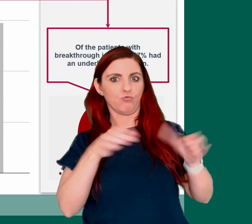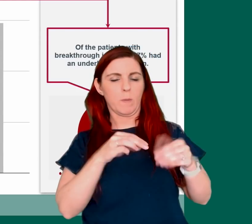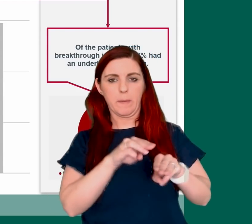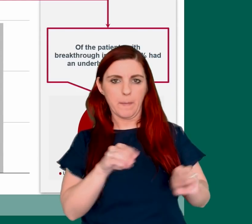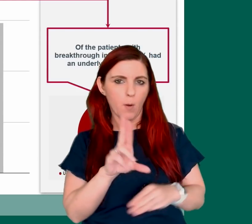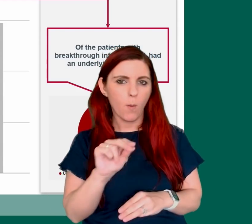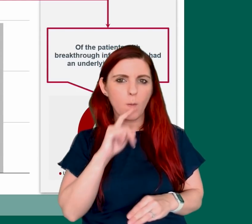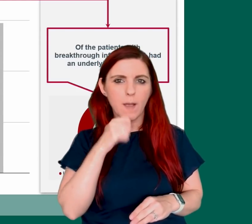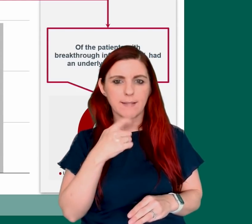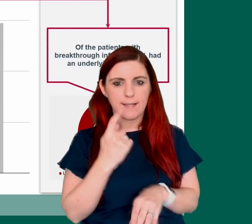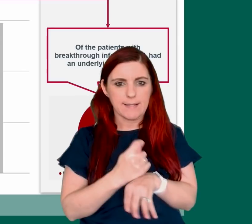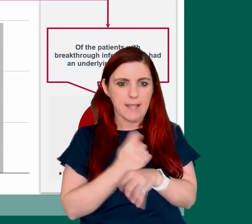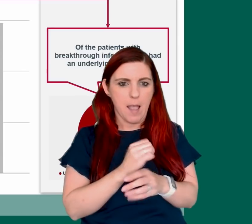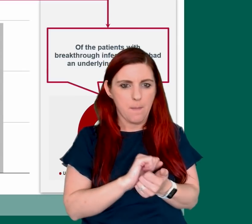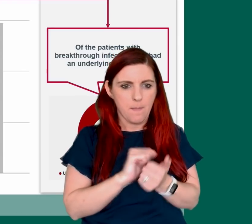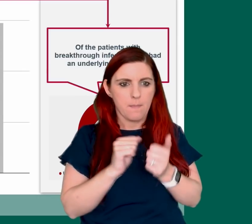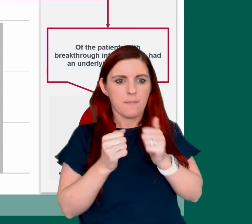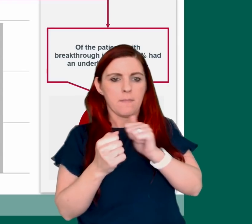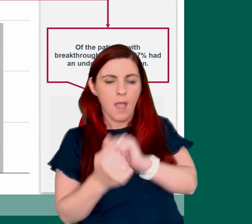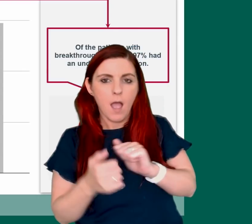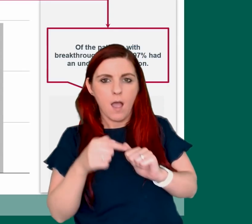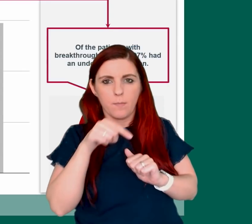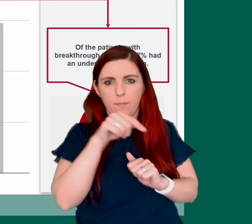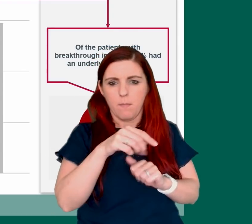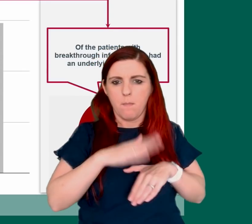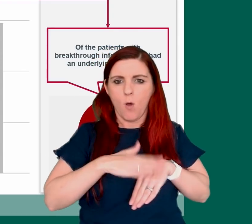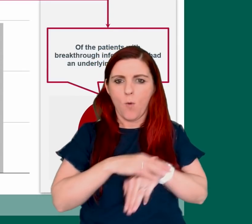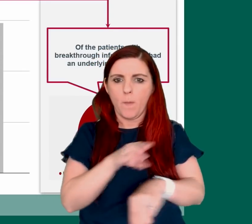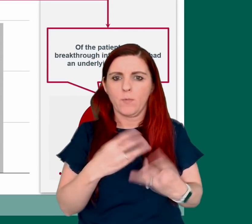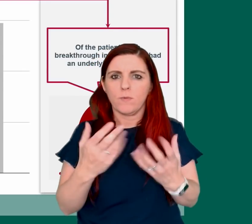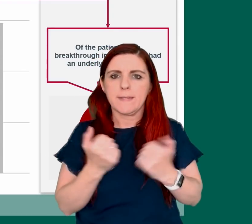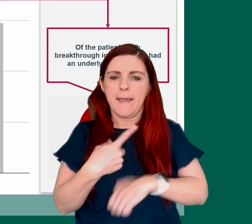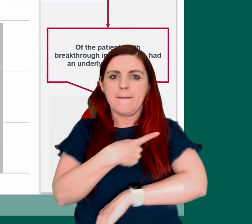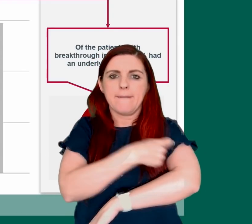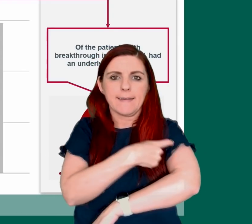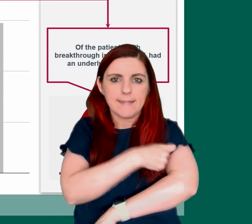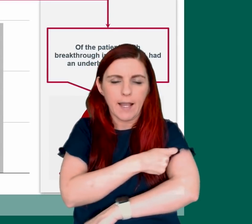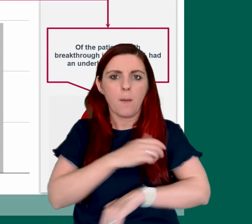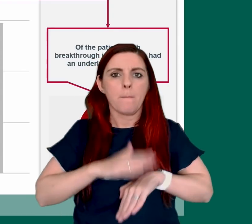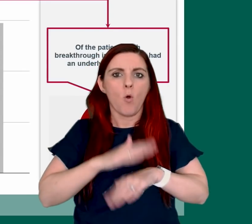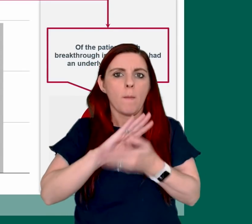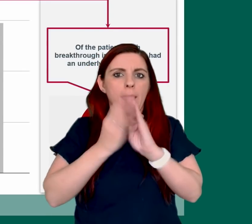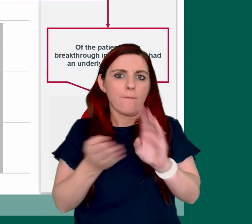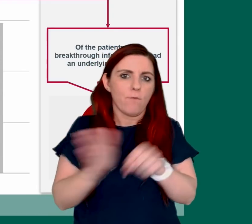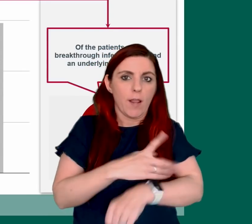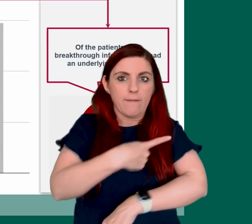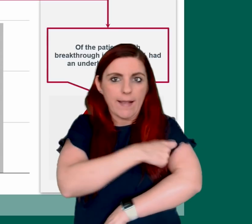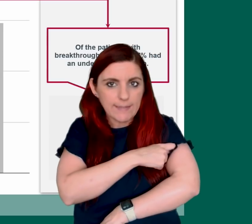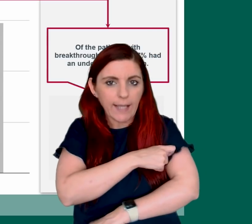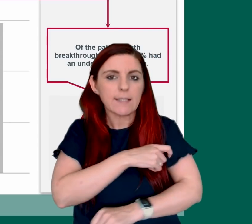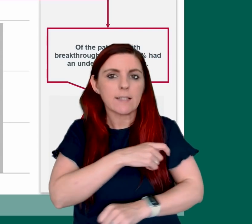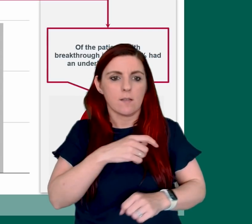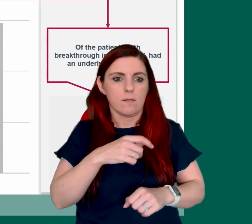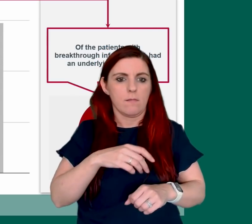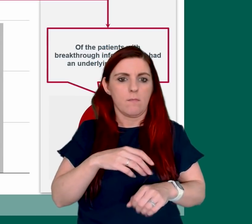as this time passed, more and more people were vaccinated, more people became completely vaccinated, and we're 14 days after that